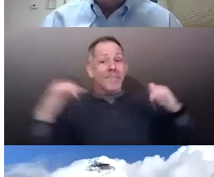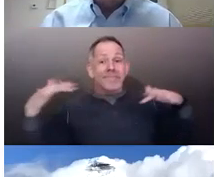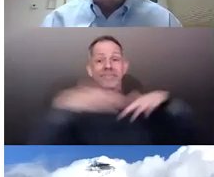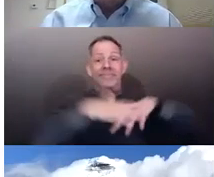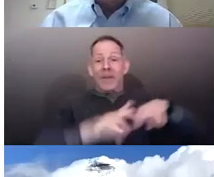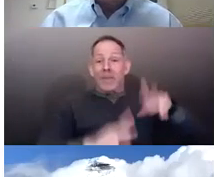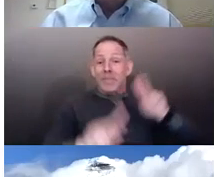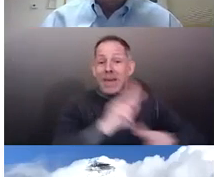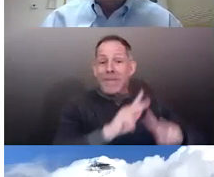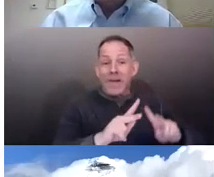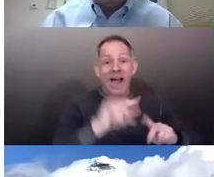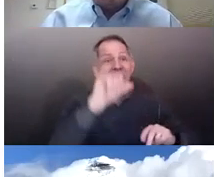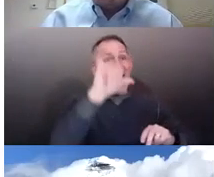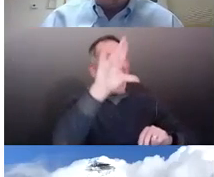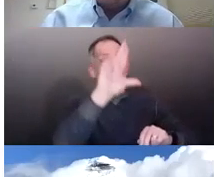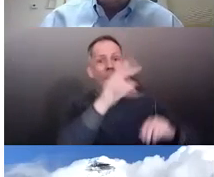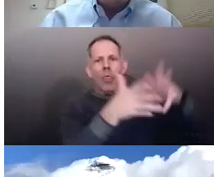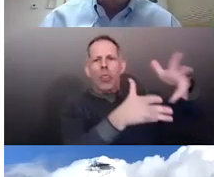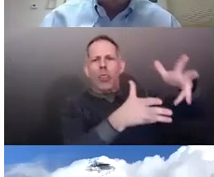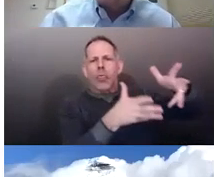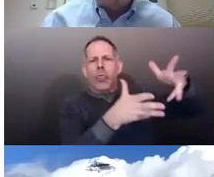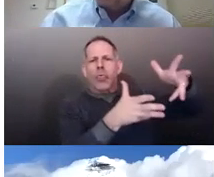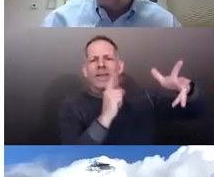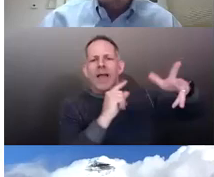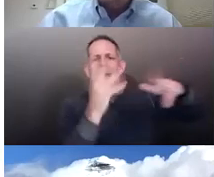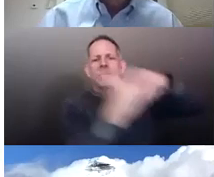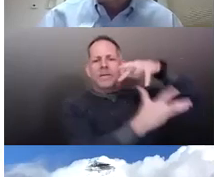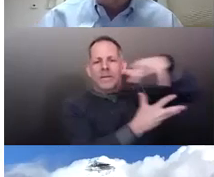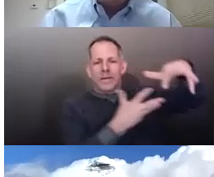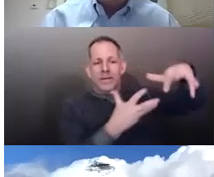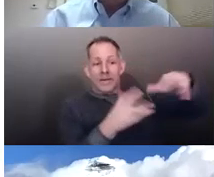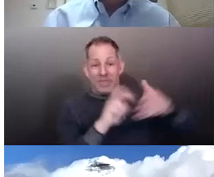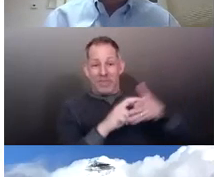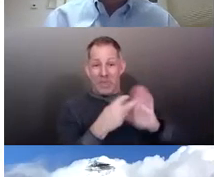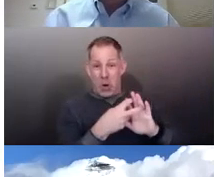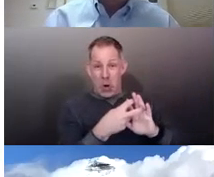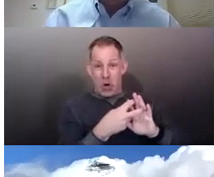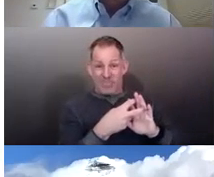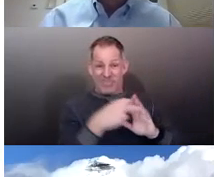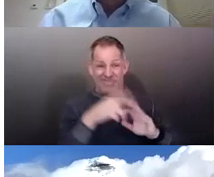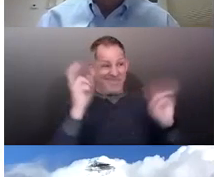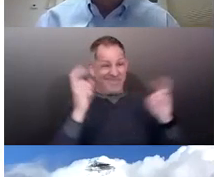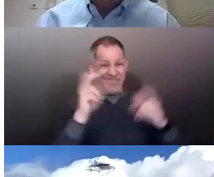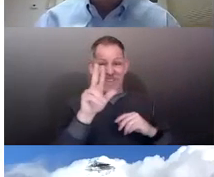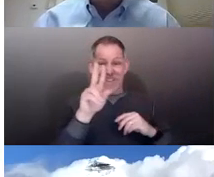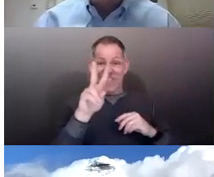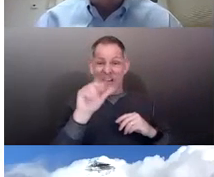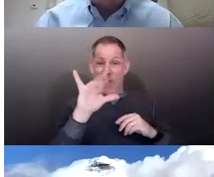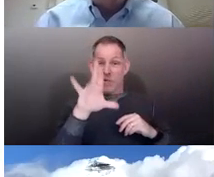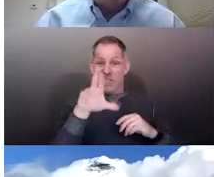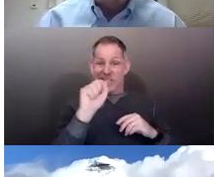can create clouds that can last quite a while and have what are called super spreader events where